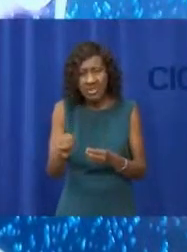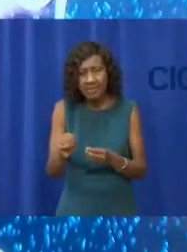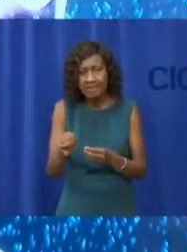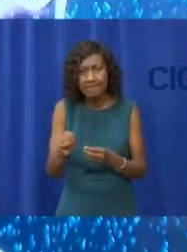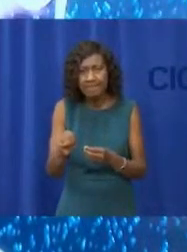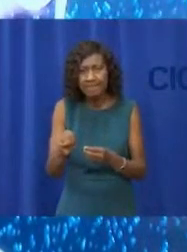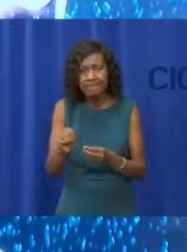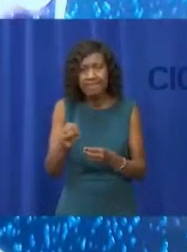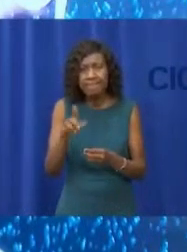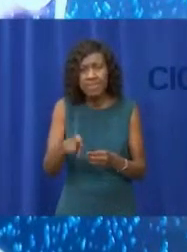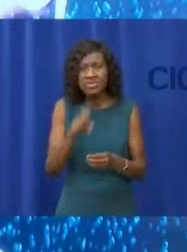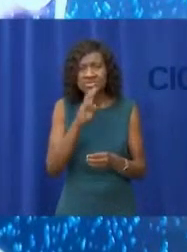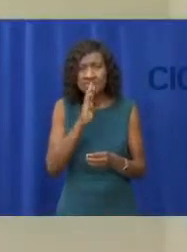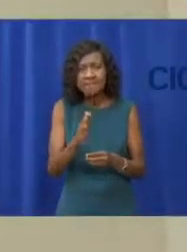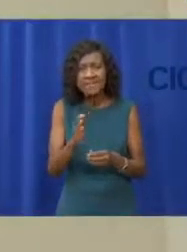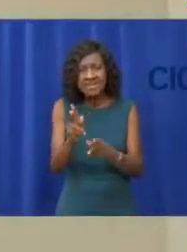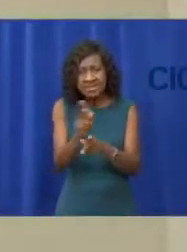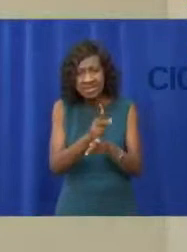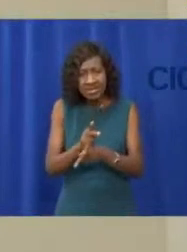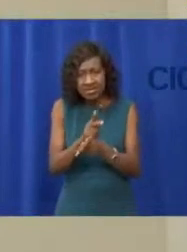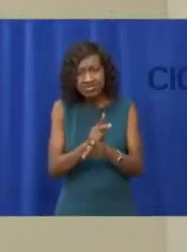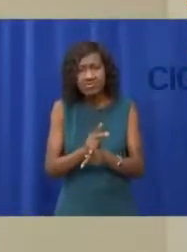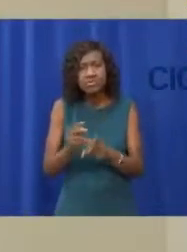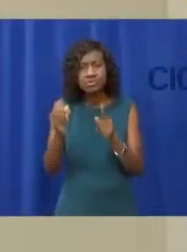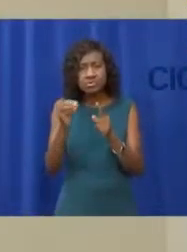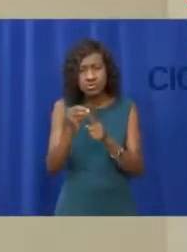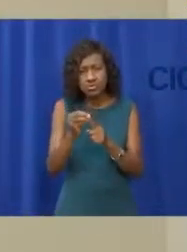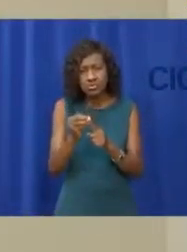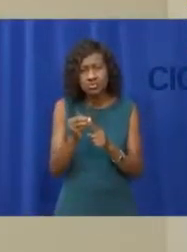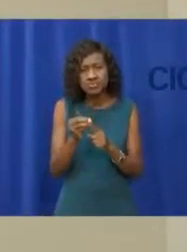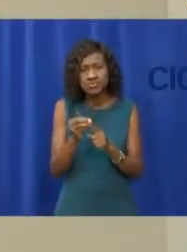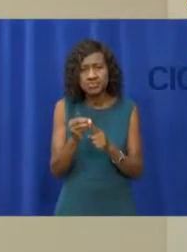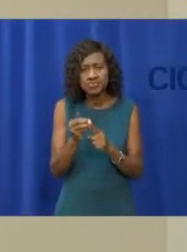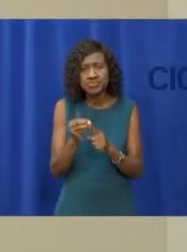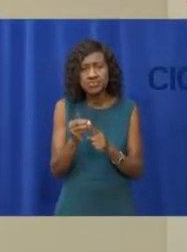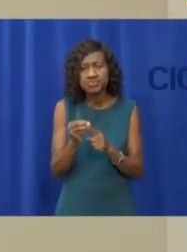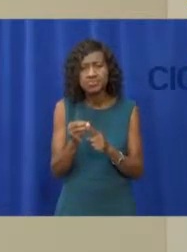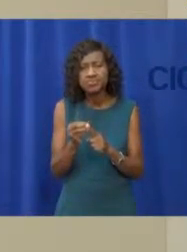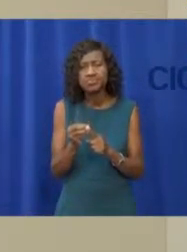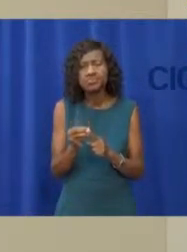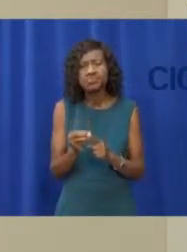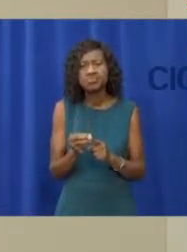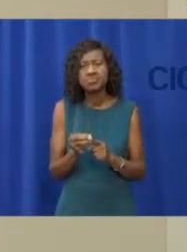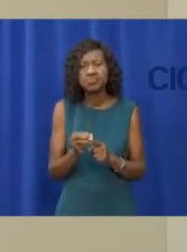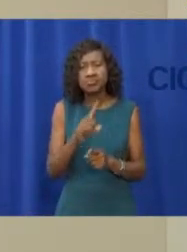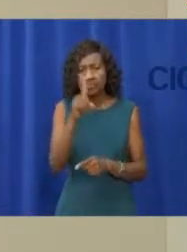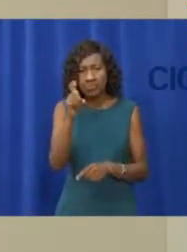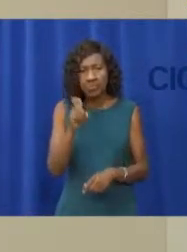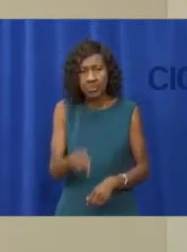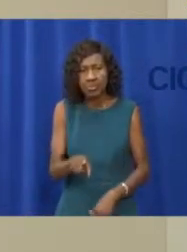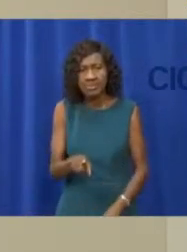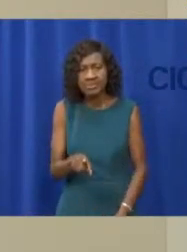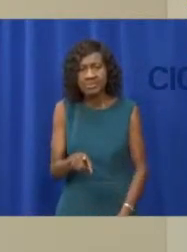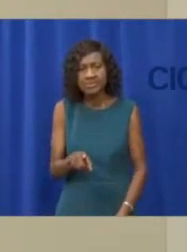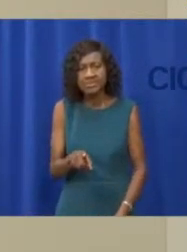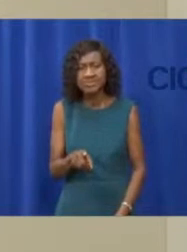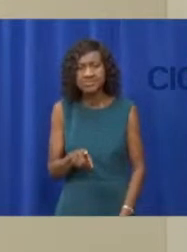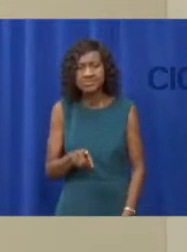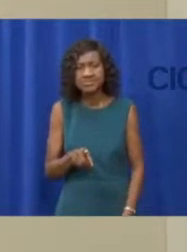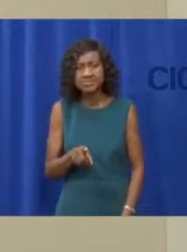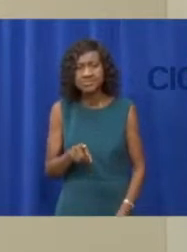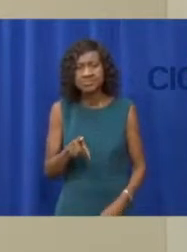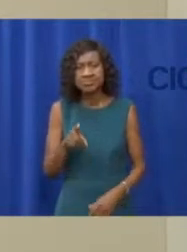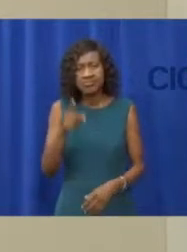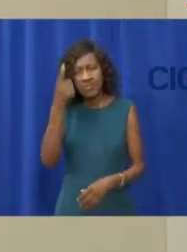distance. Okay. Now, you know me, I always ask for numbers. So taking into account